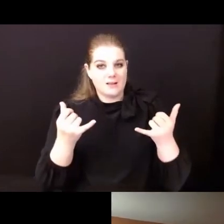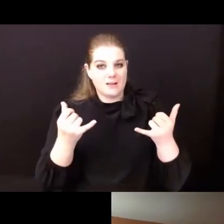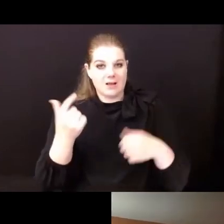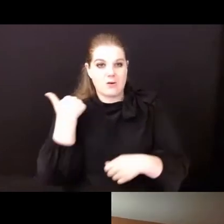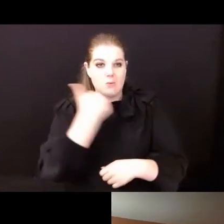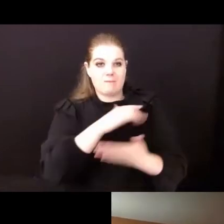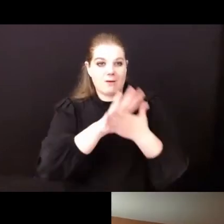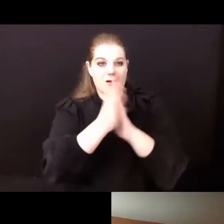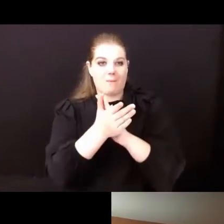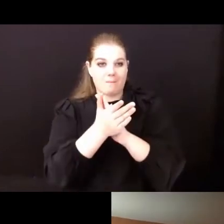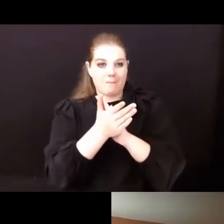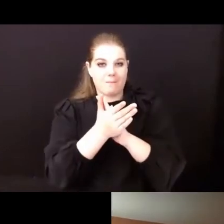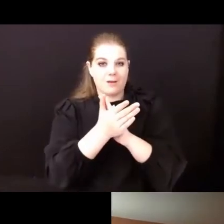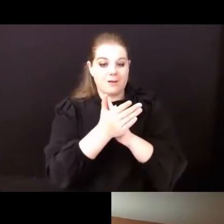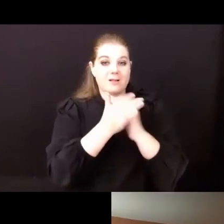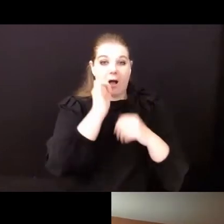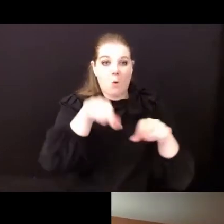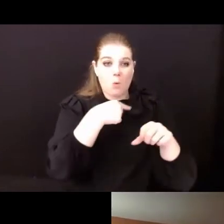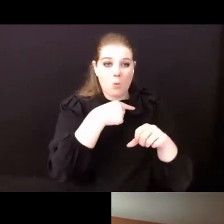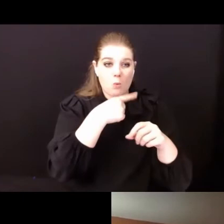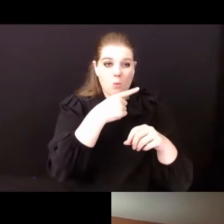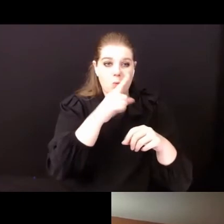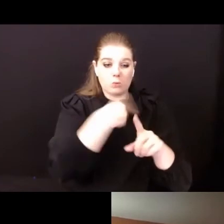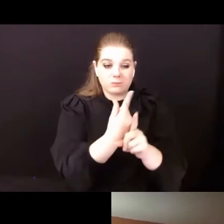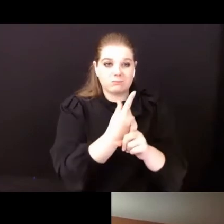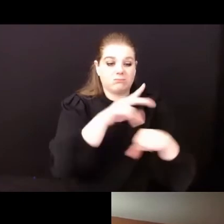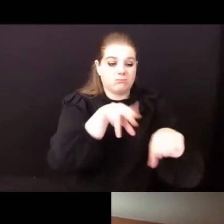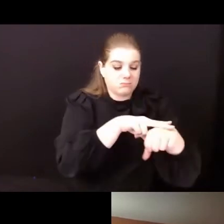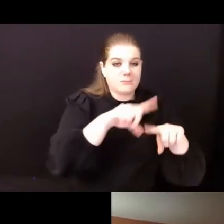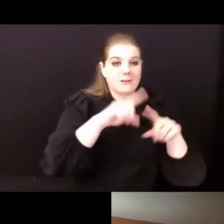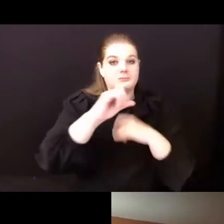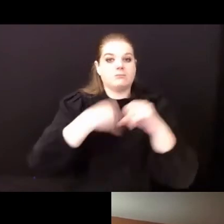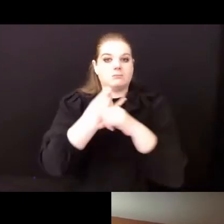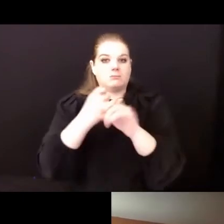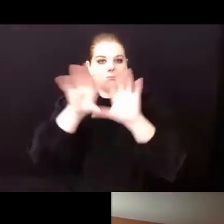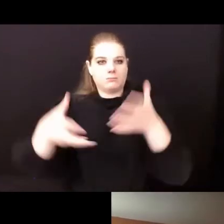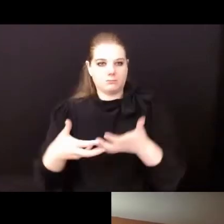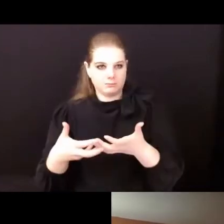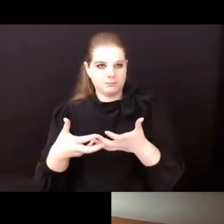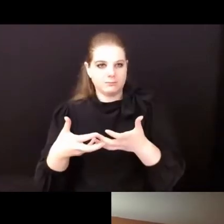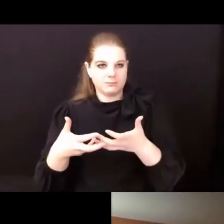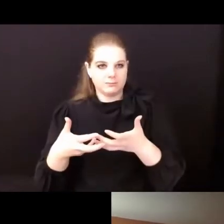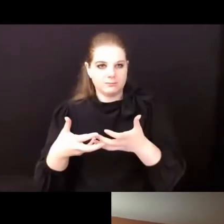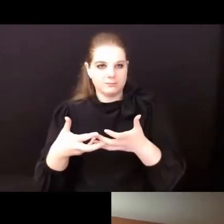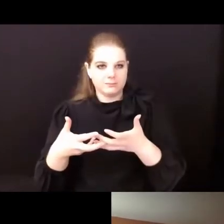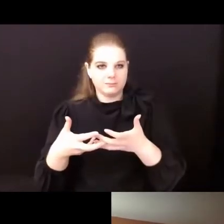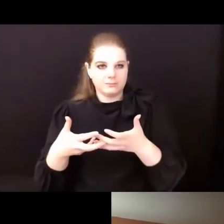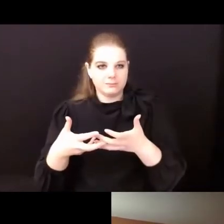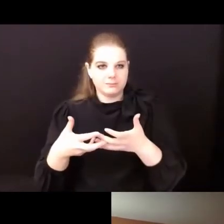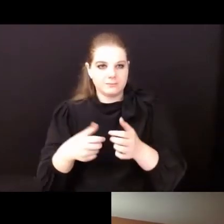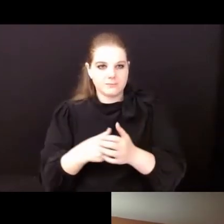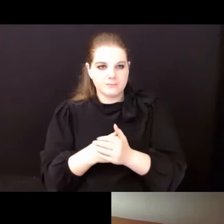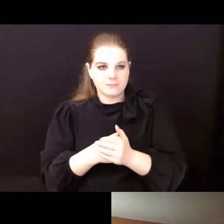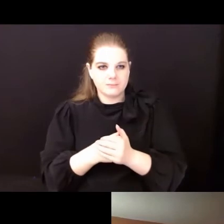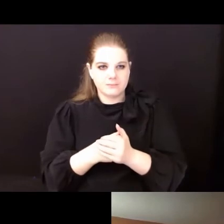nationally and internationally with the China connection. And I'm still telling you